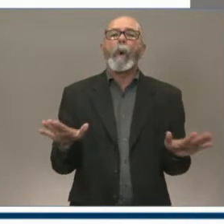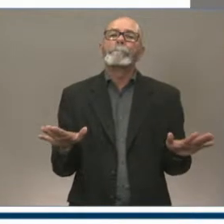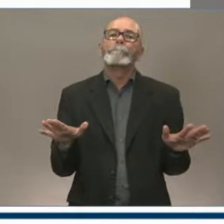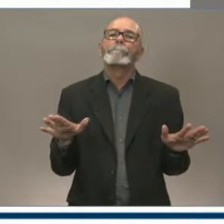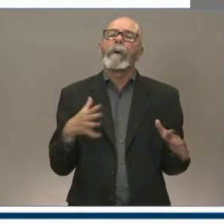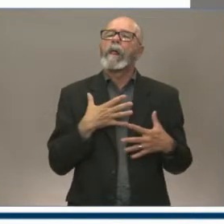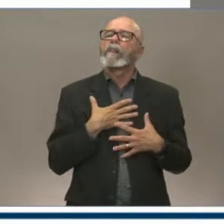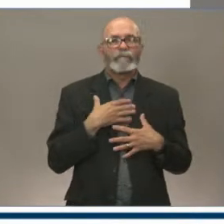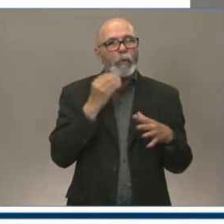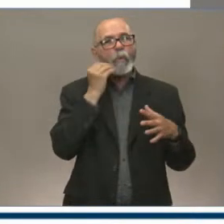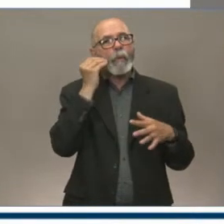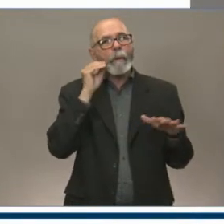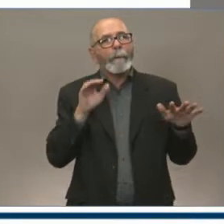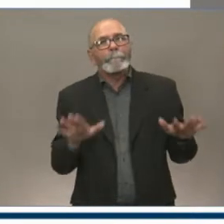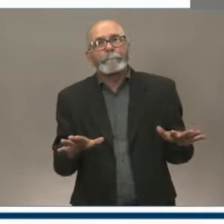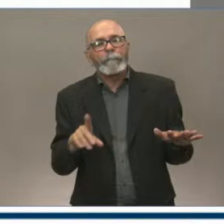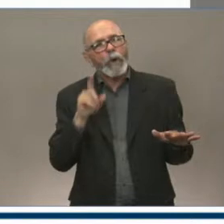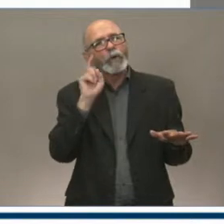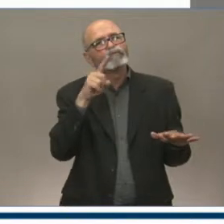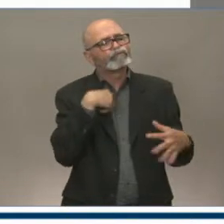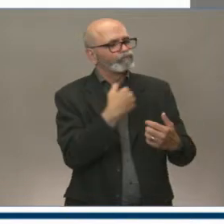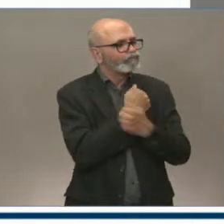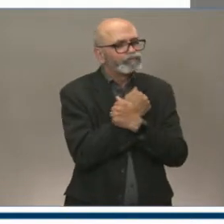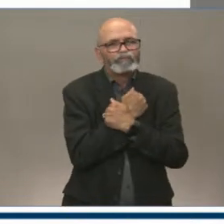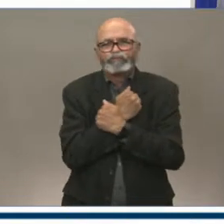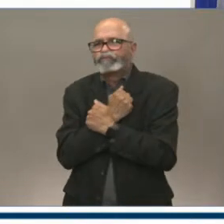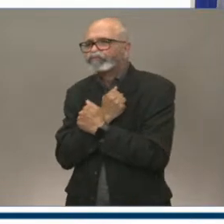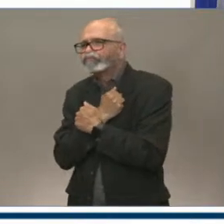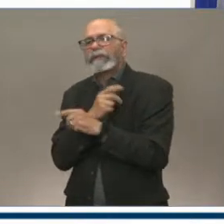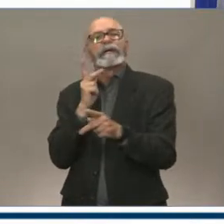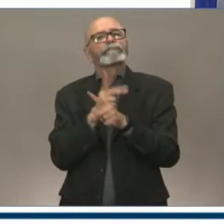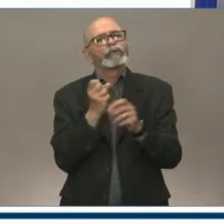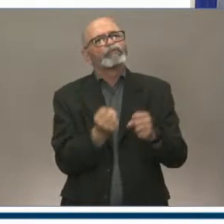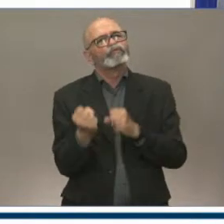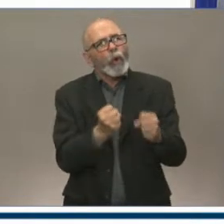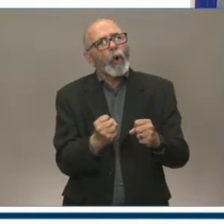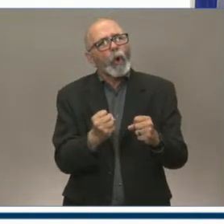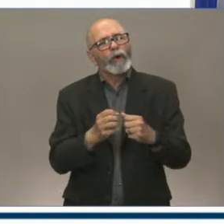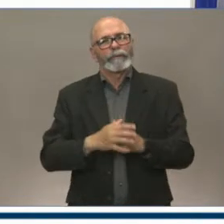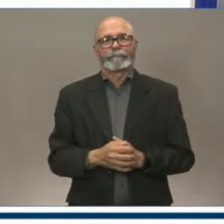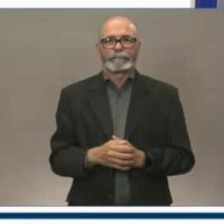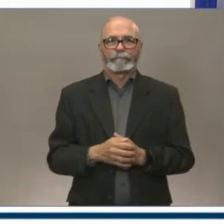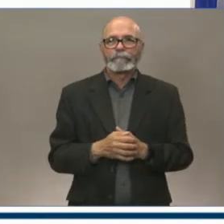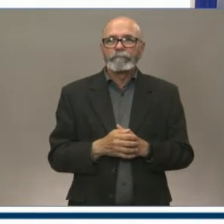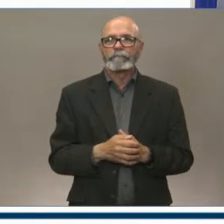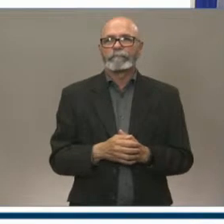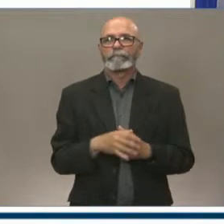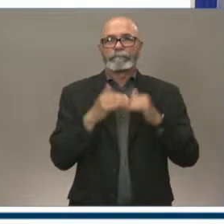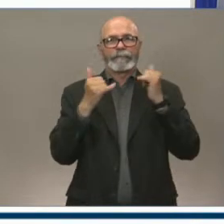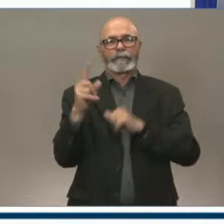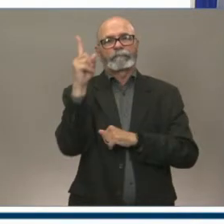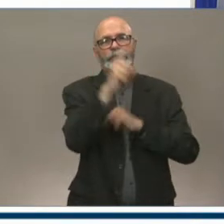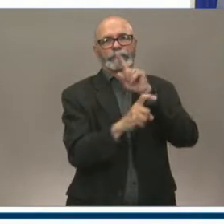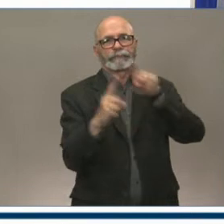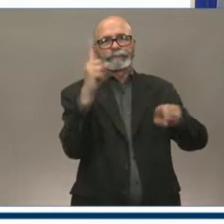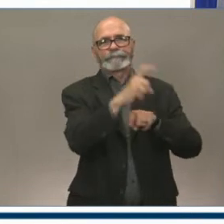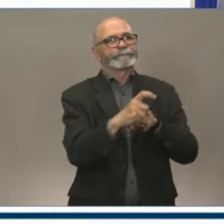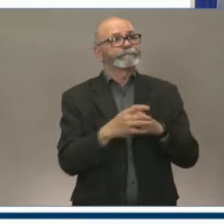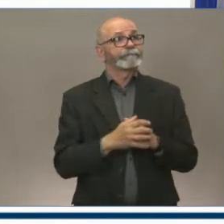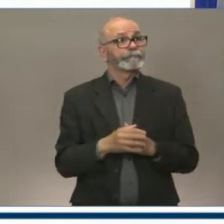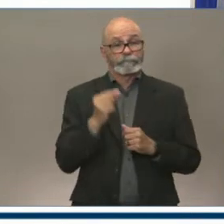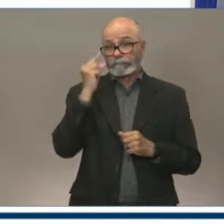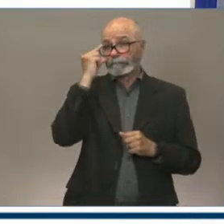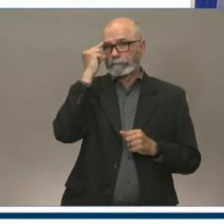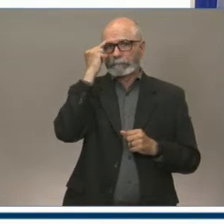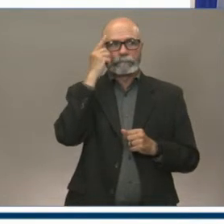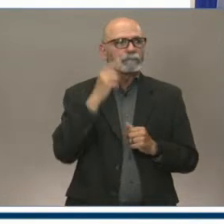lock arms and stay strong. Tina. Thanks, Dr. Strang. Just a reminder, we'll take one question and one follow-up from reporters on the phone in the allotted